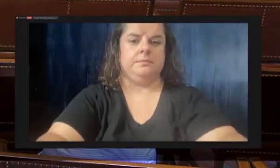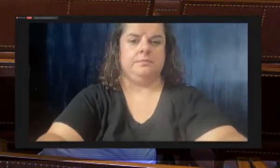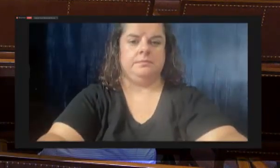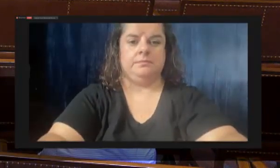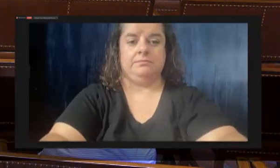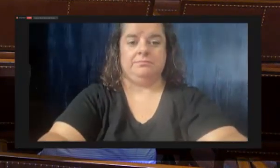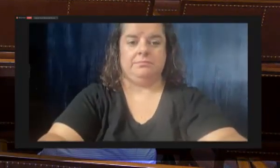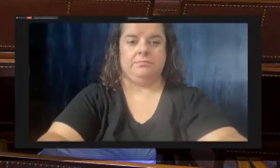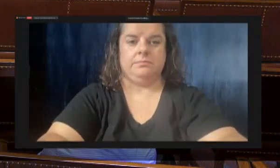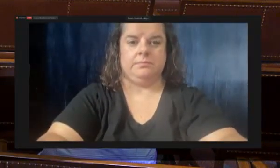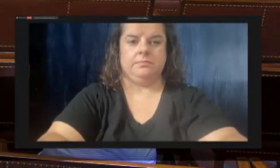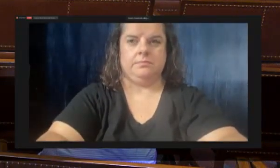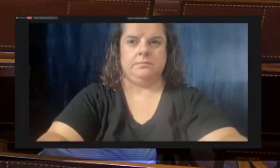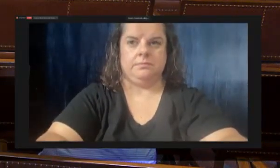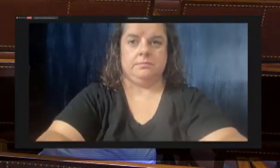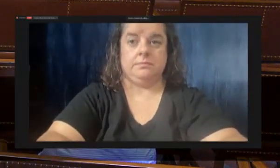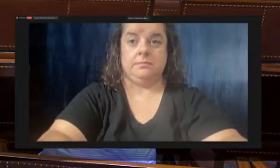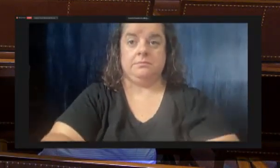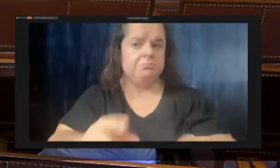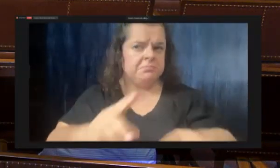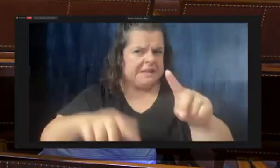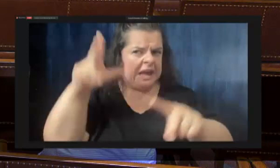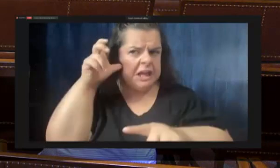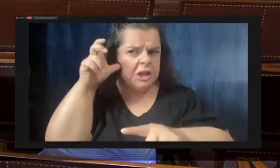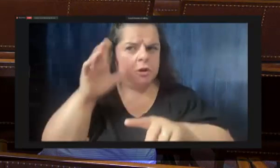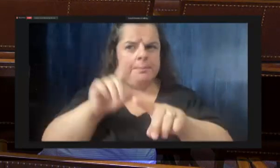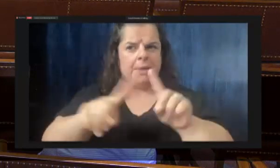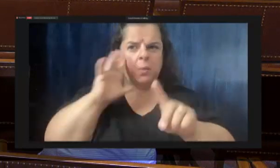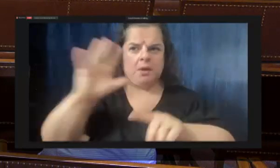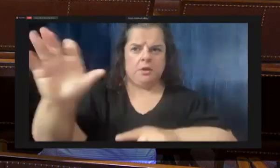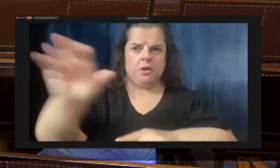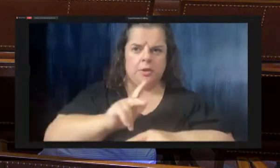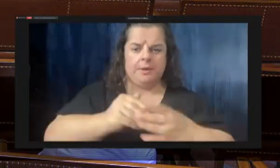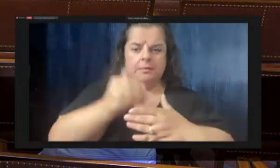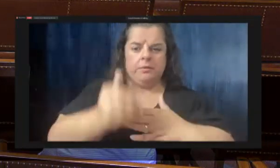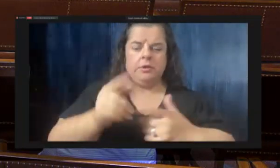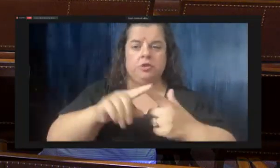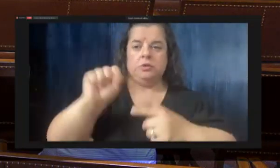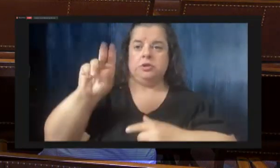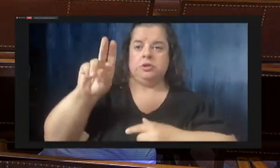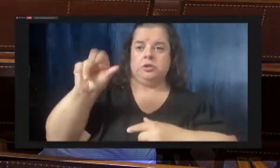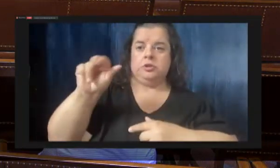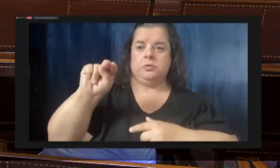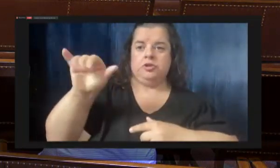Not sure why we can't hear her, but we'll come back. Let's move on to Susan Johnson.